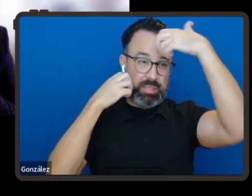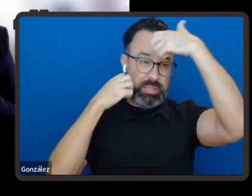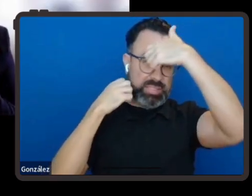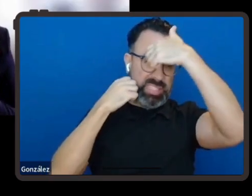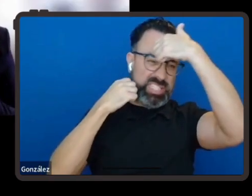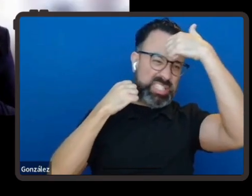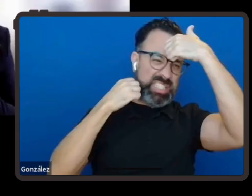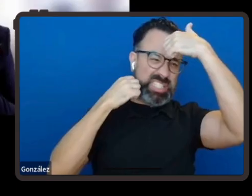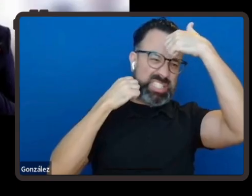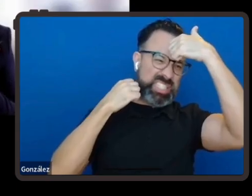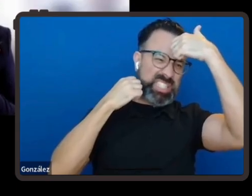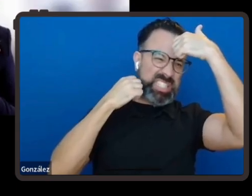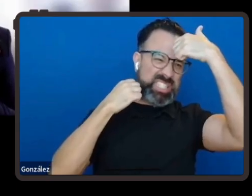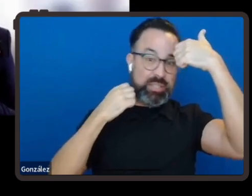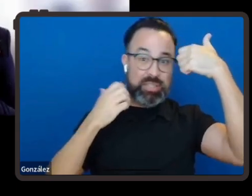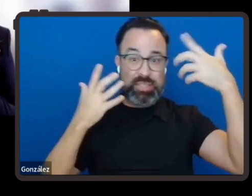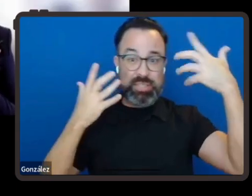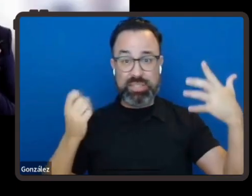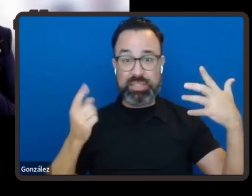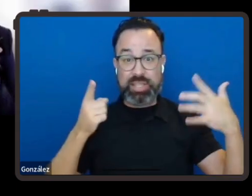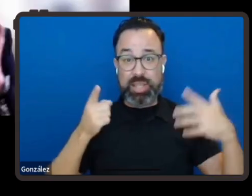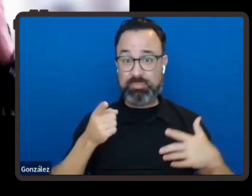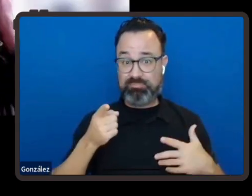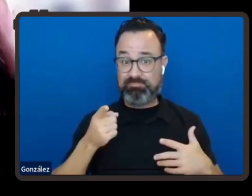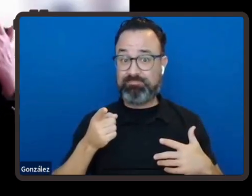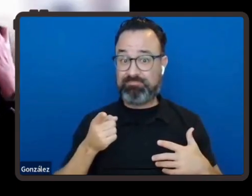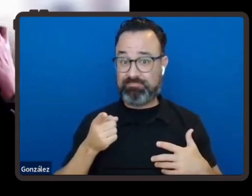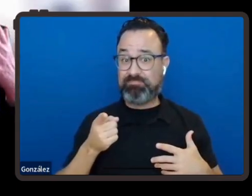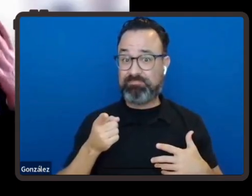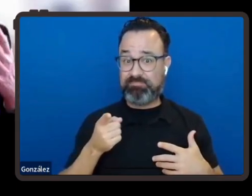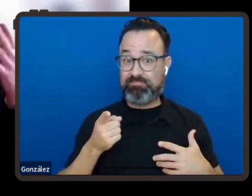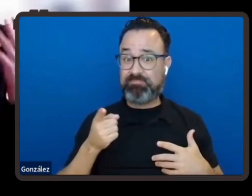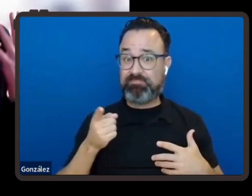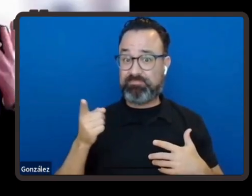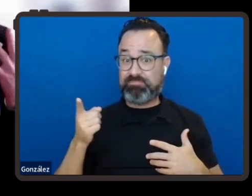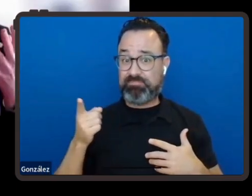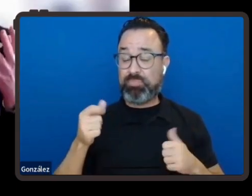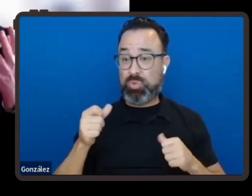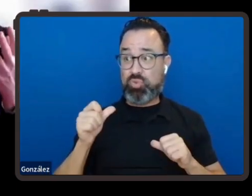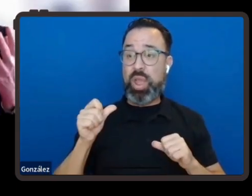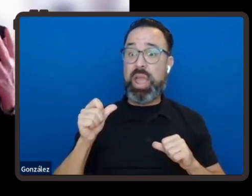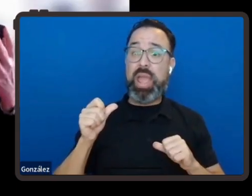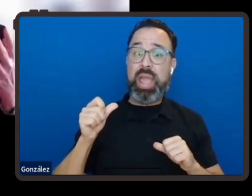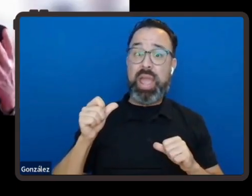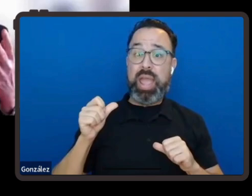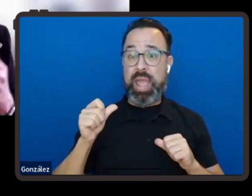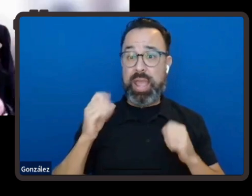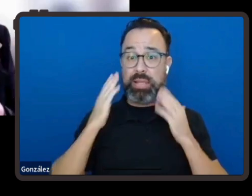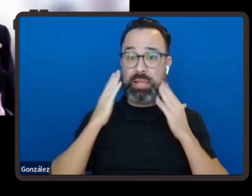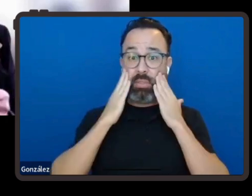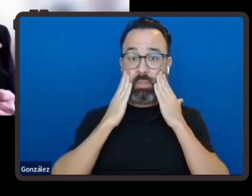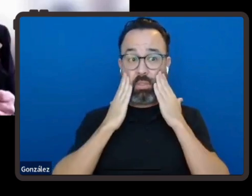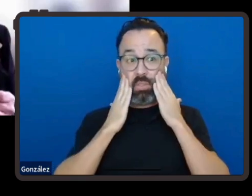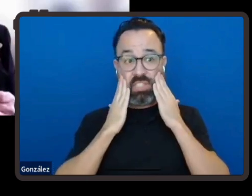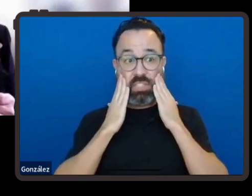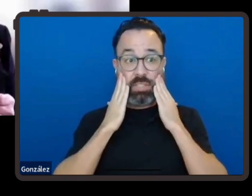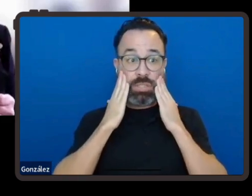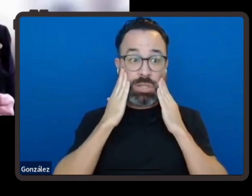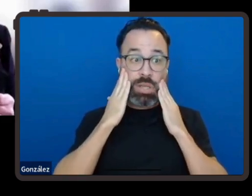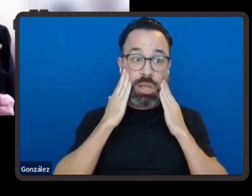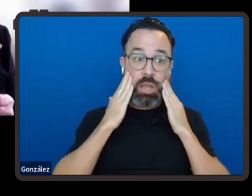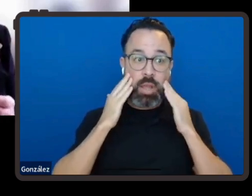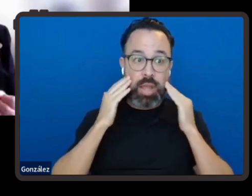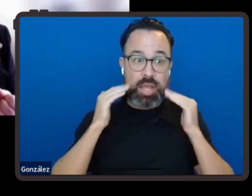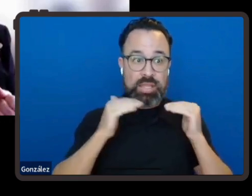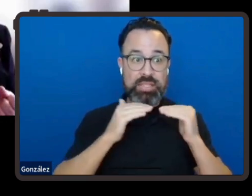know, if you're like that and you're trying really to make your face symmetrical, and I would say I